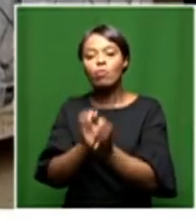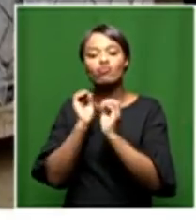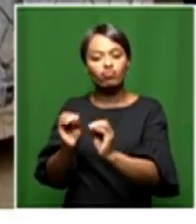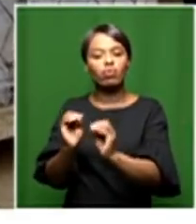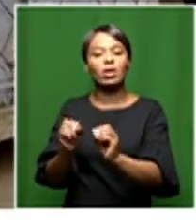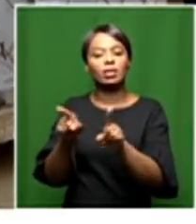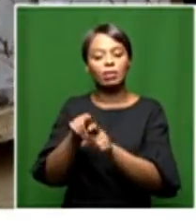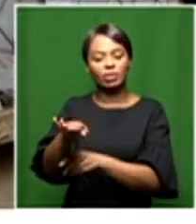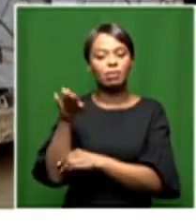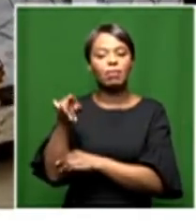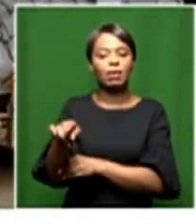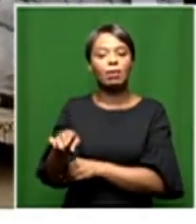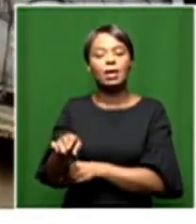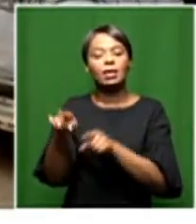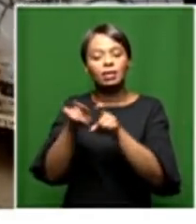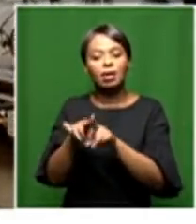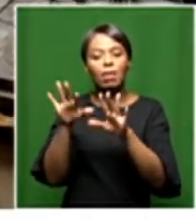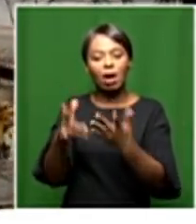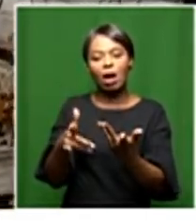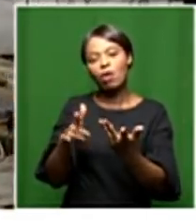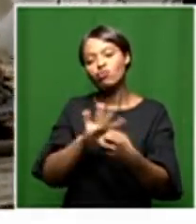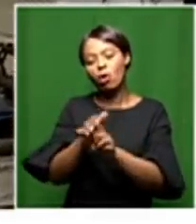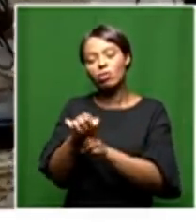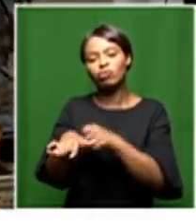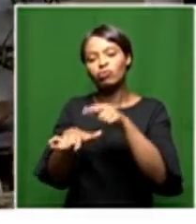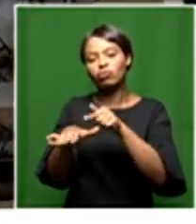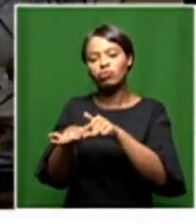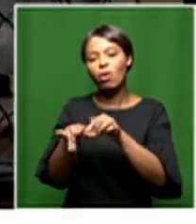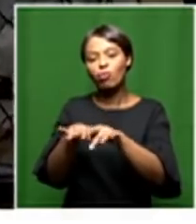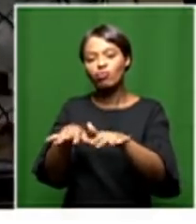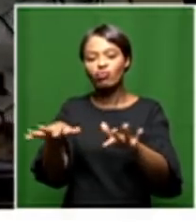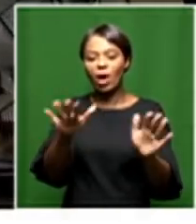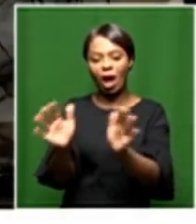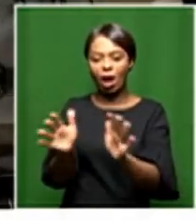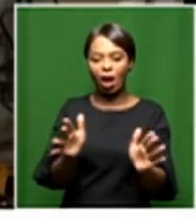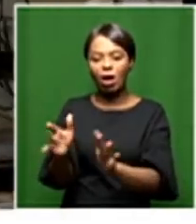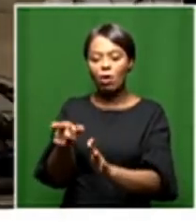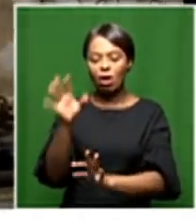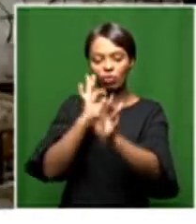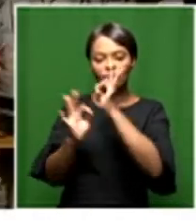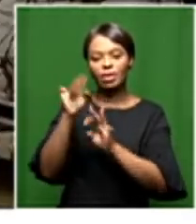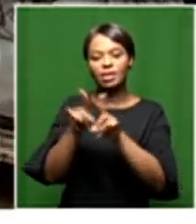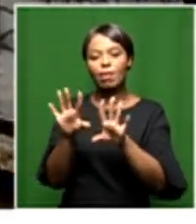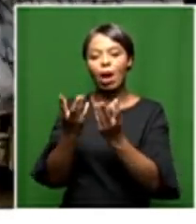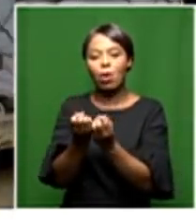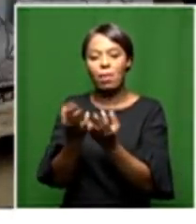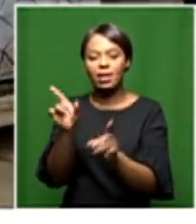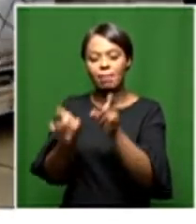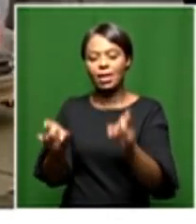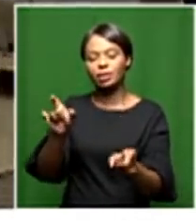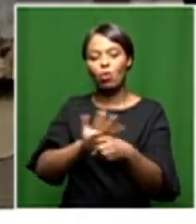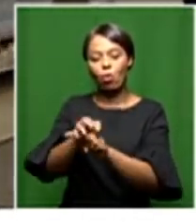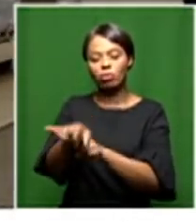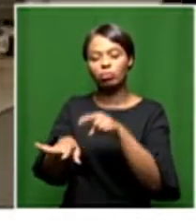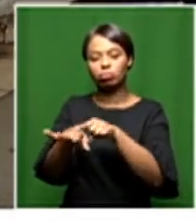didn't give an indication as to how prevalent it is, or how prevalent, how many people were